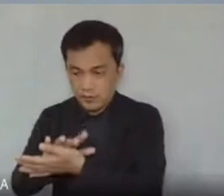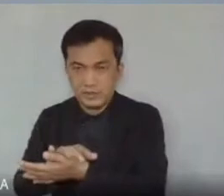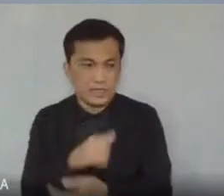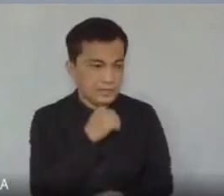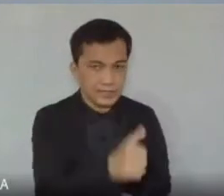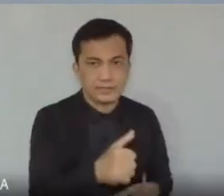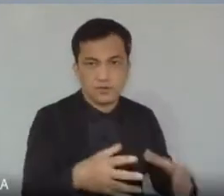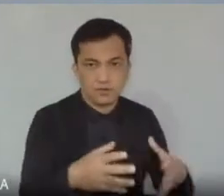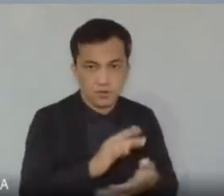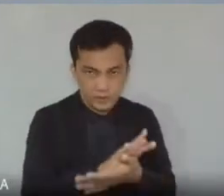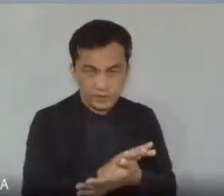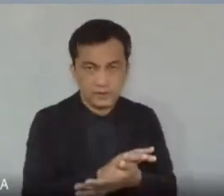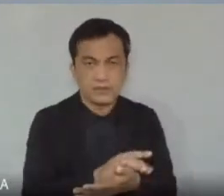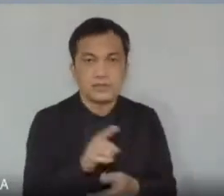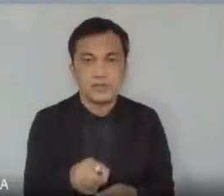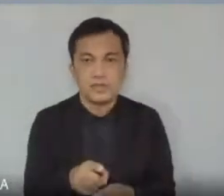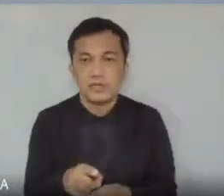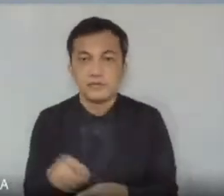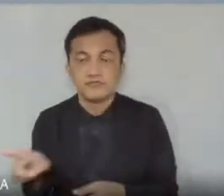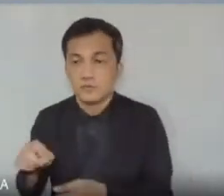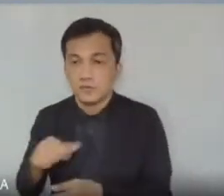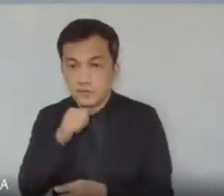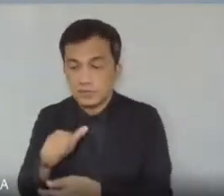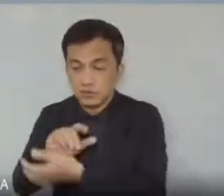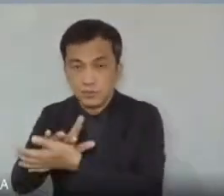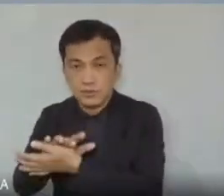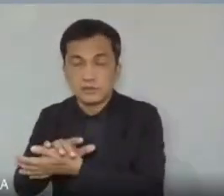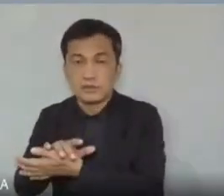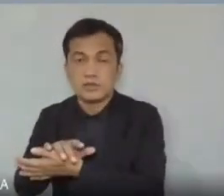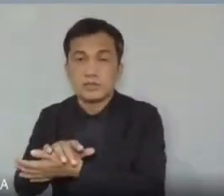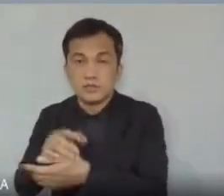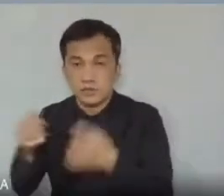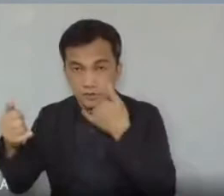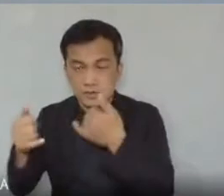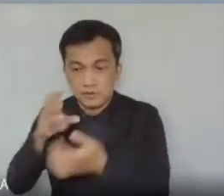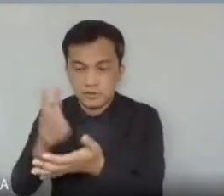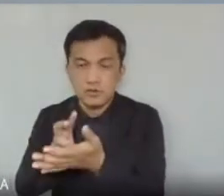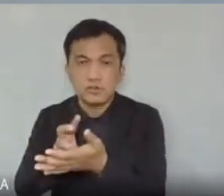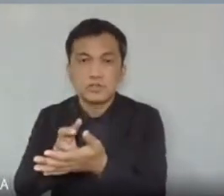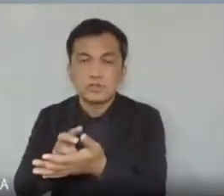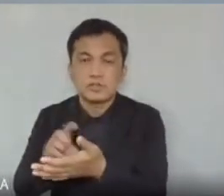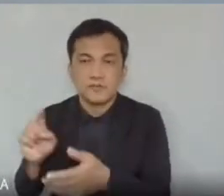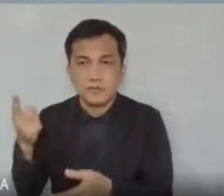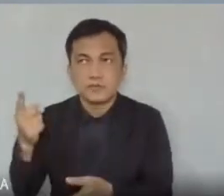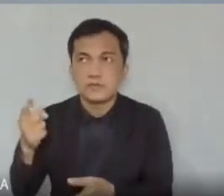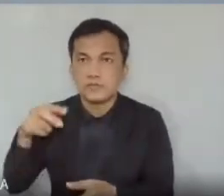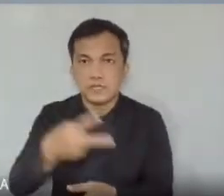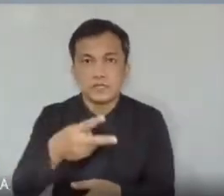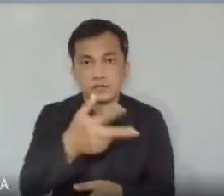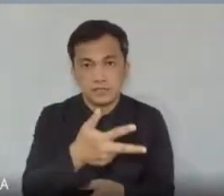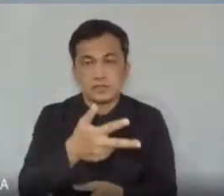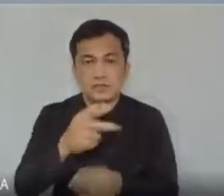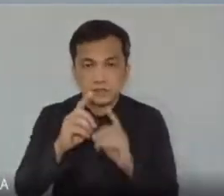the telemedicine at the COVID facility at the Quezon Medical Center, our provincial hospital, wherein our consultants did not